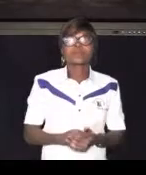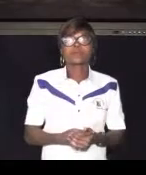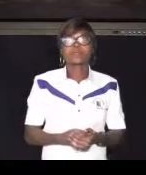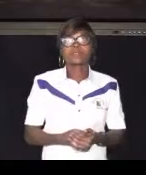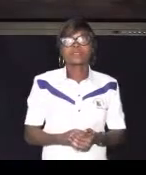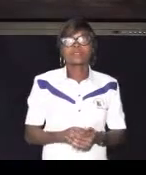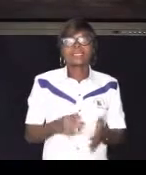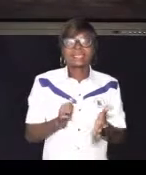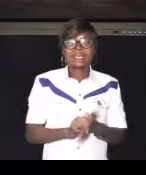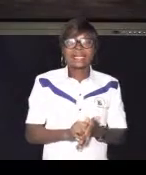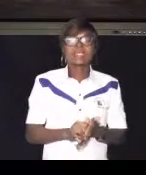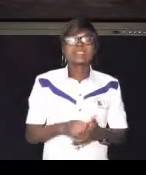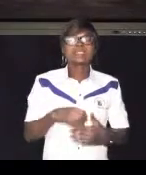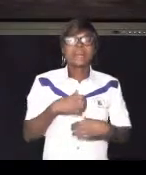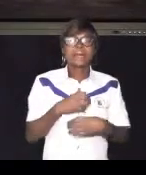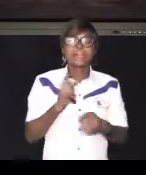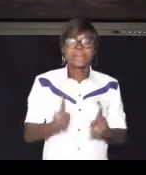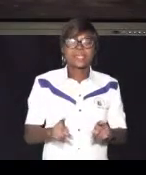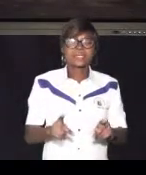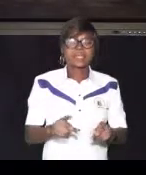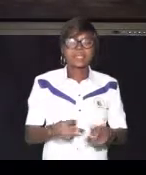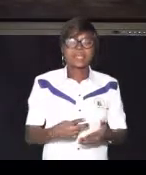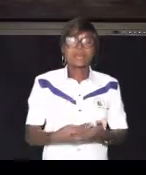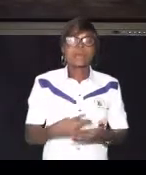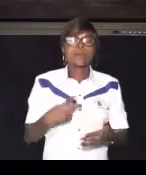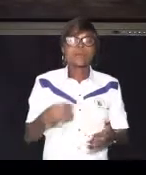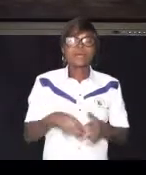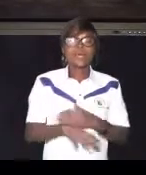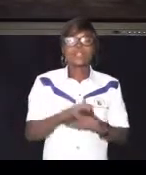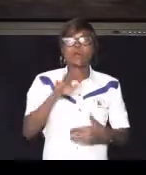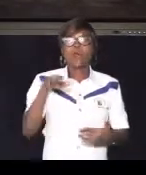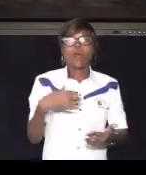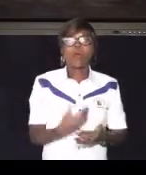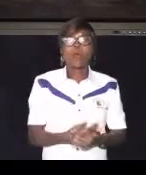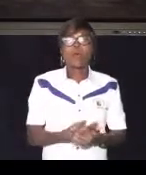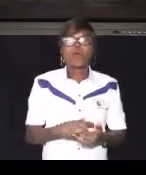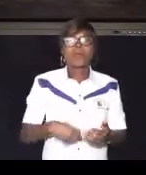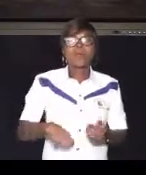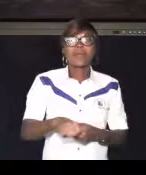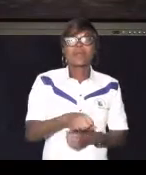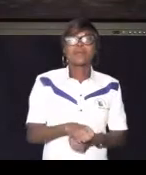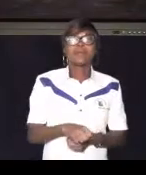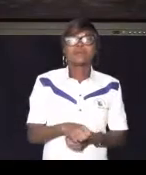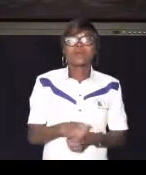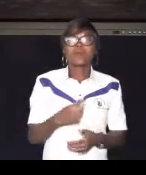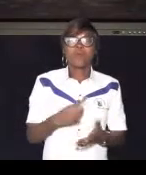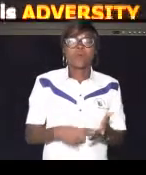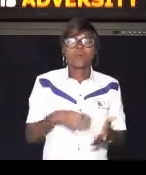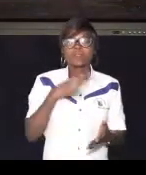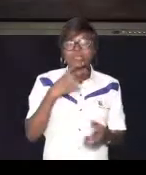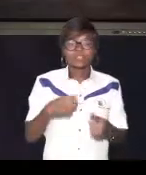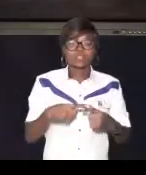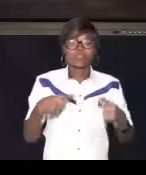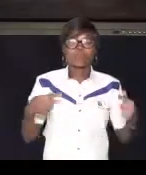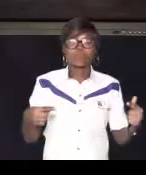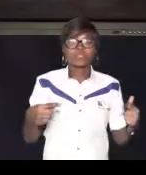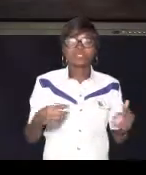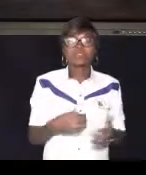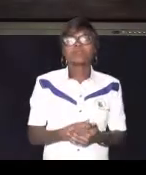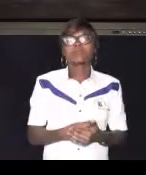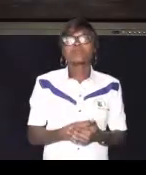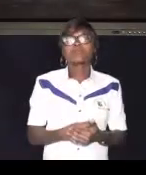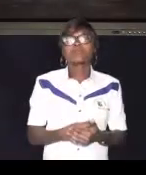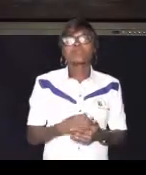prosperous. That means that person prospers in every area. Prosperity. So what is the antonym or